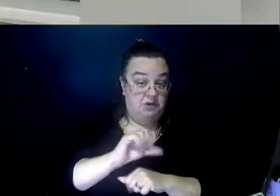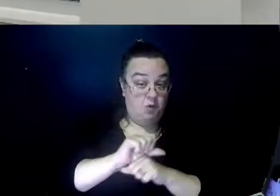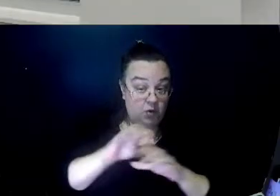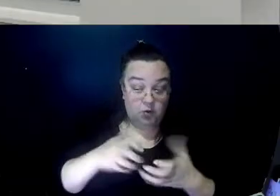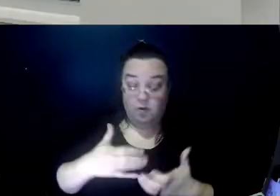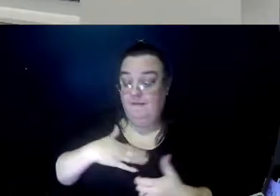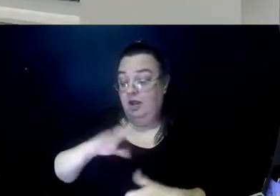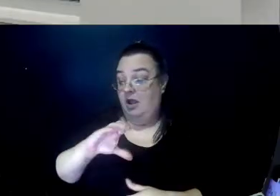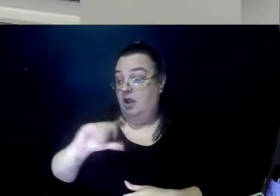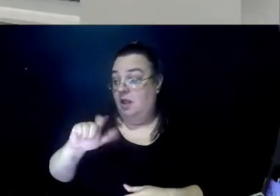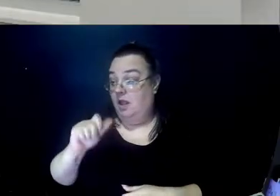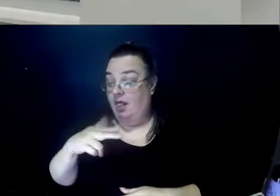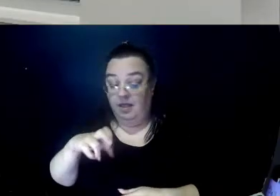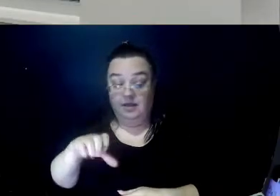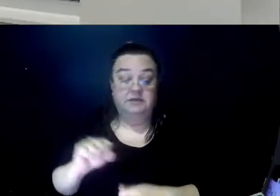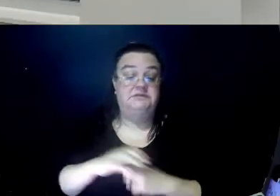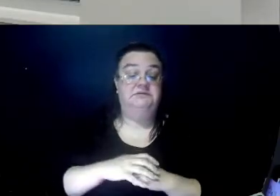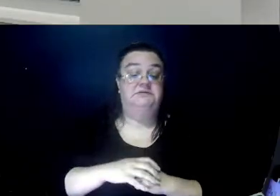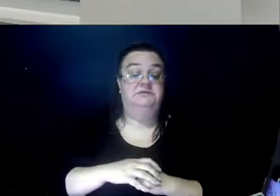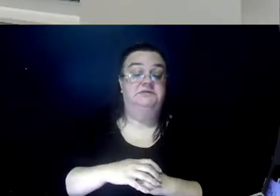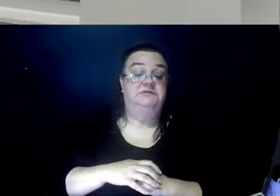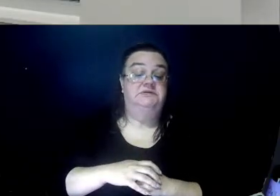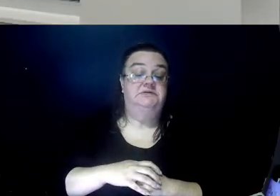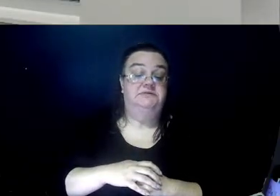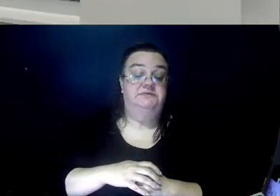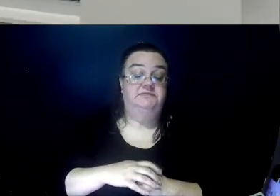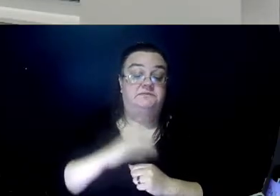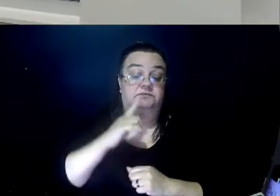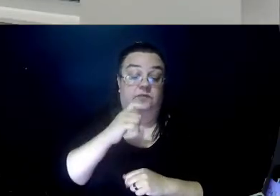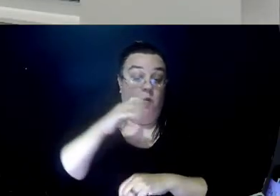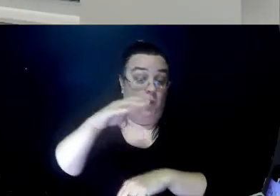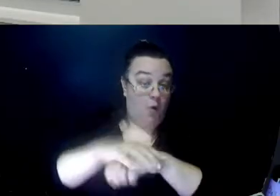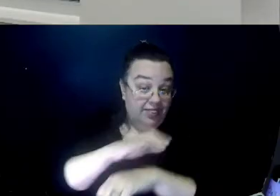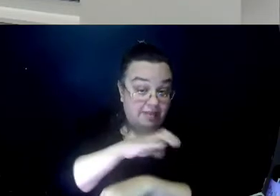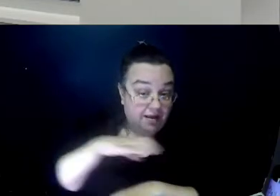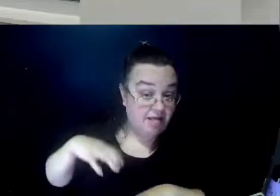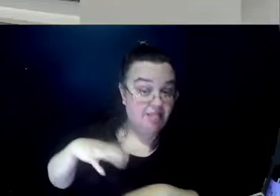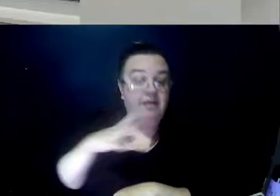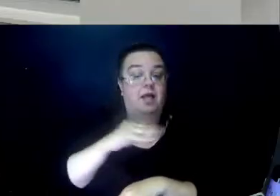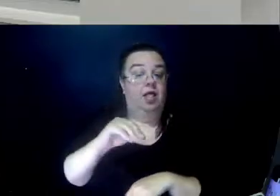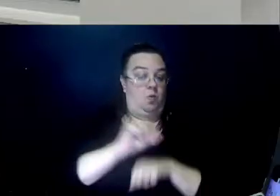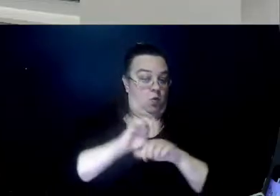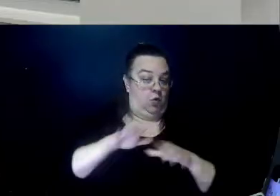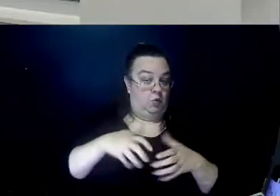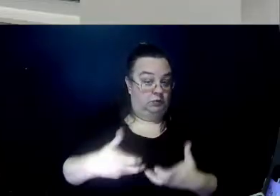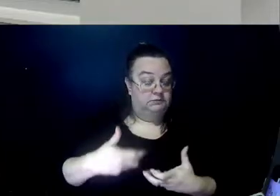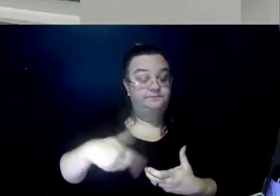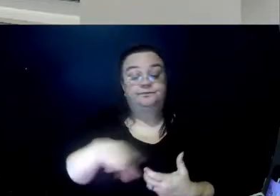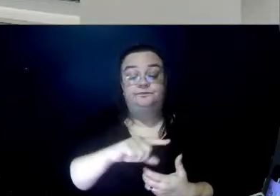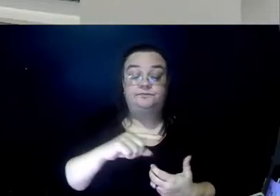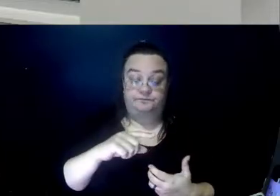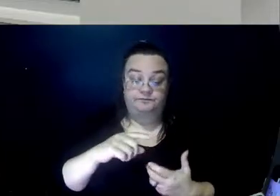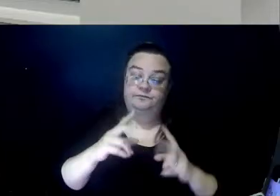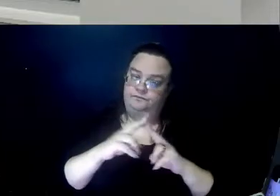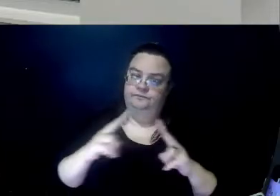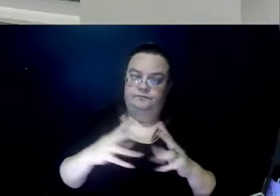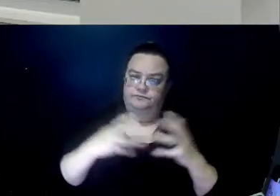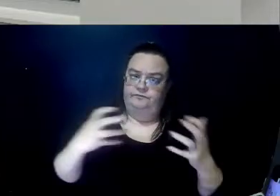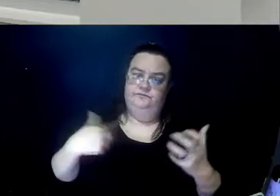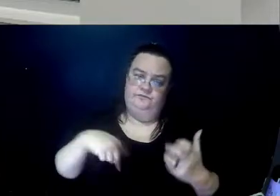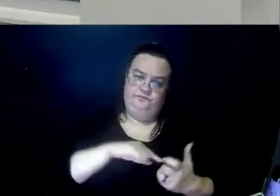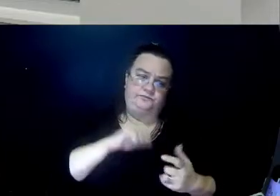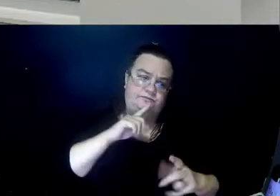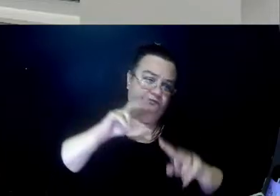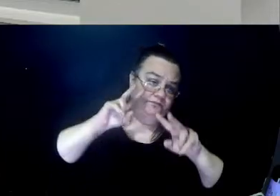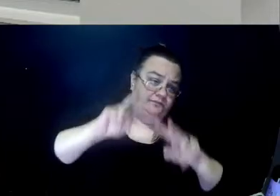colleagues and colleagues on the council, and we're very much looking forward to